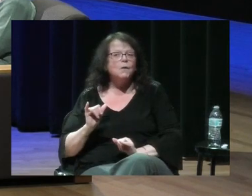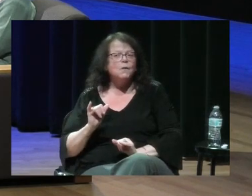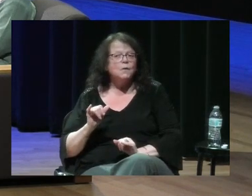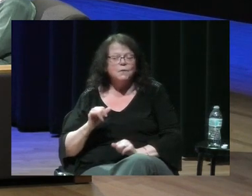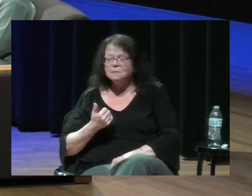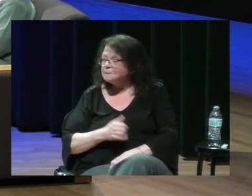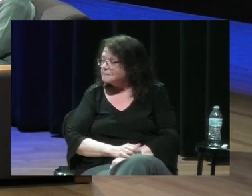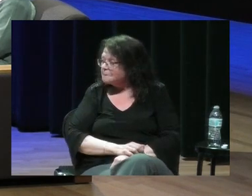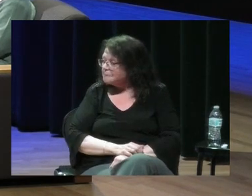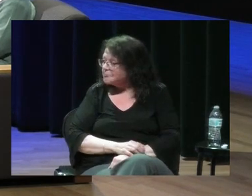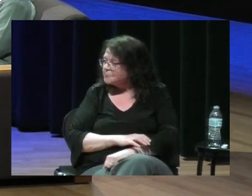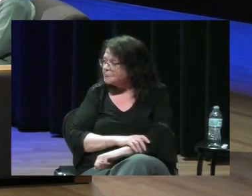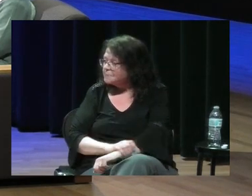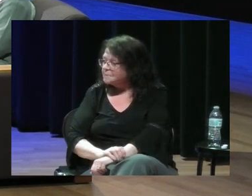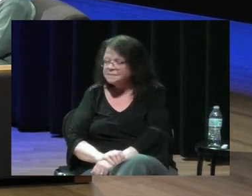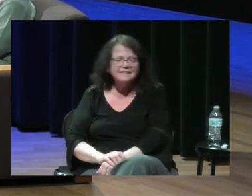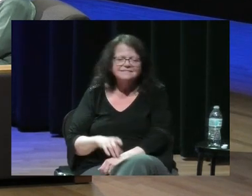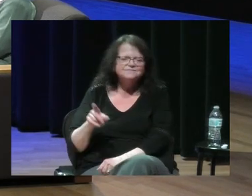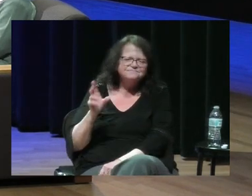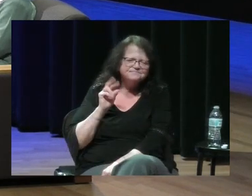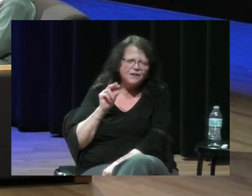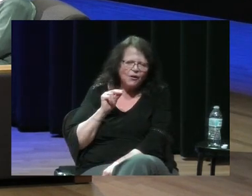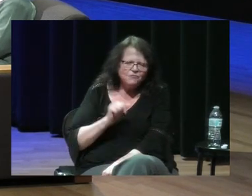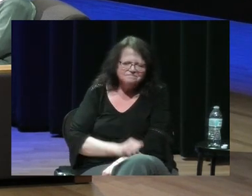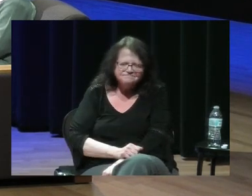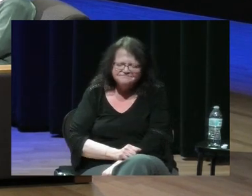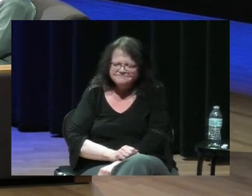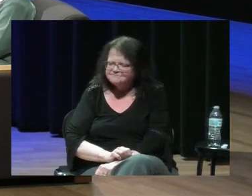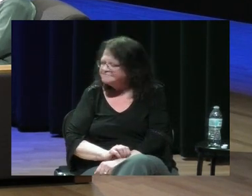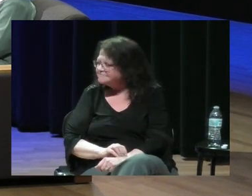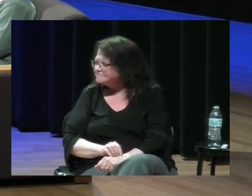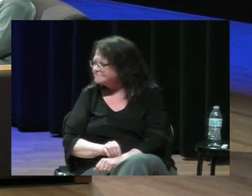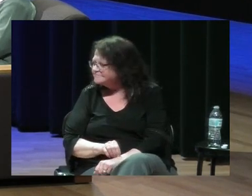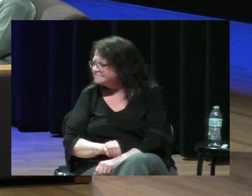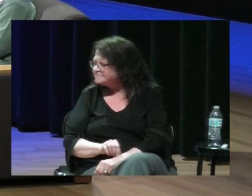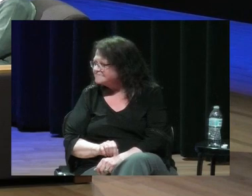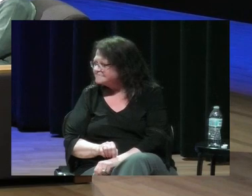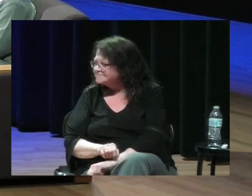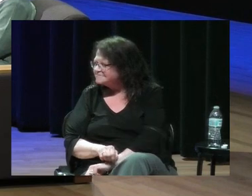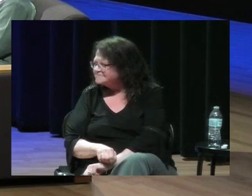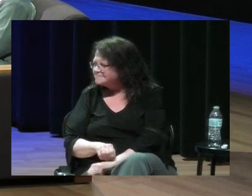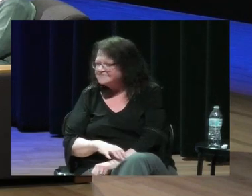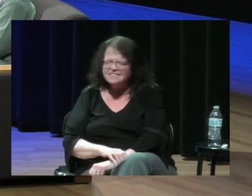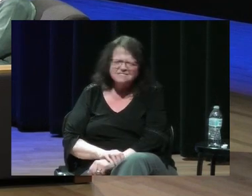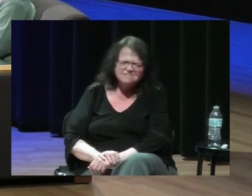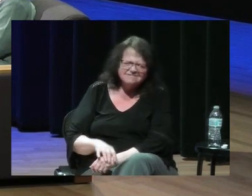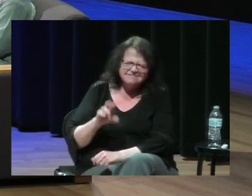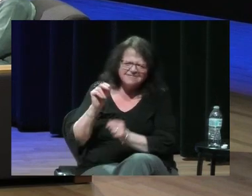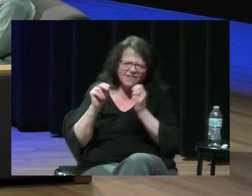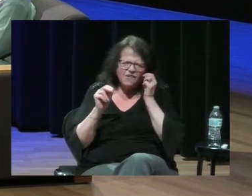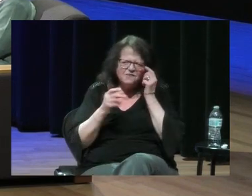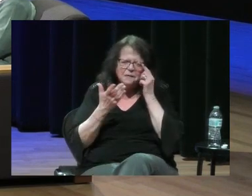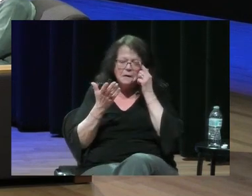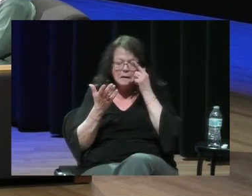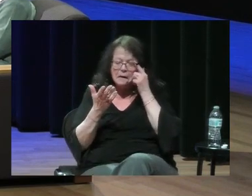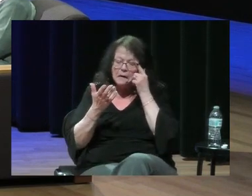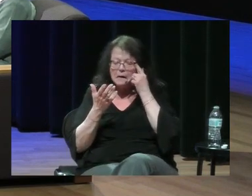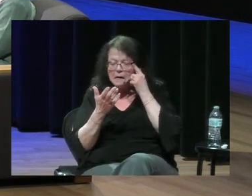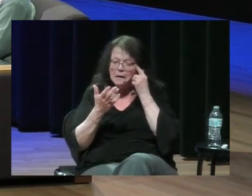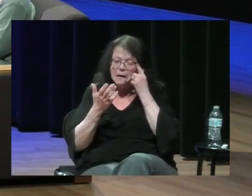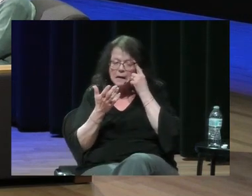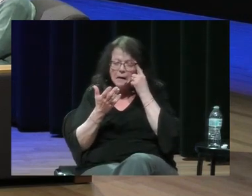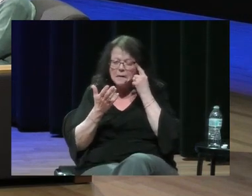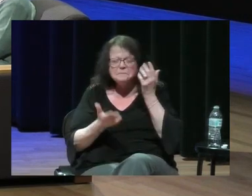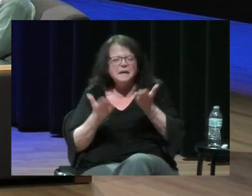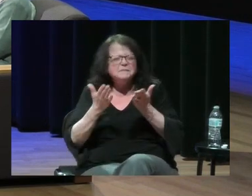Oh. No, go ahead. No. In a word, no. Look, maybe we will again